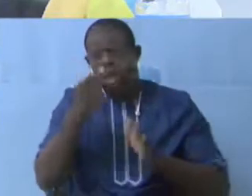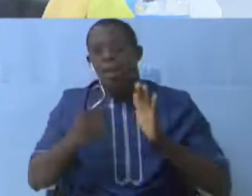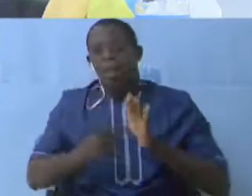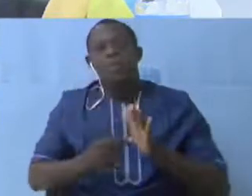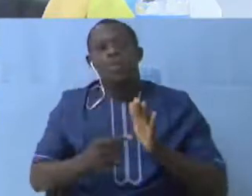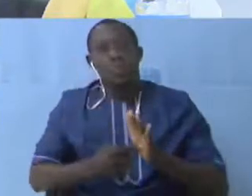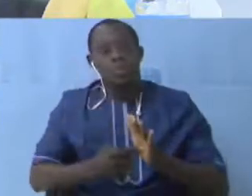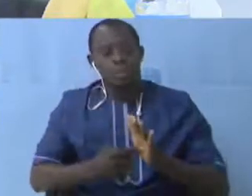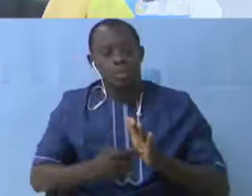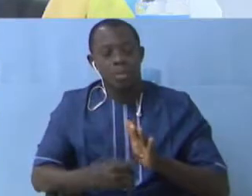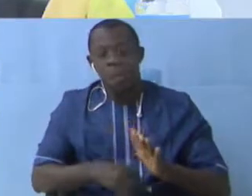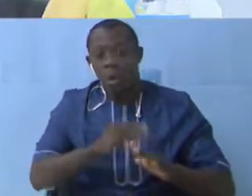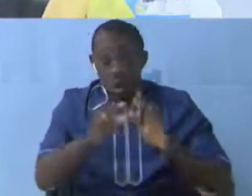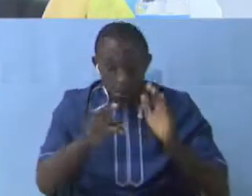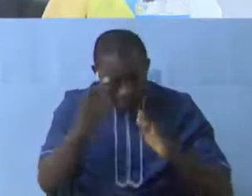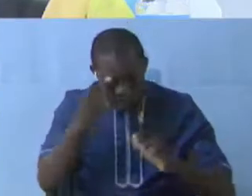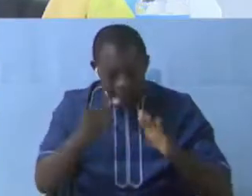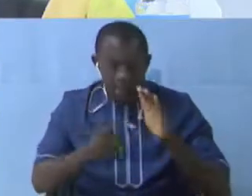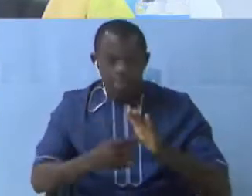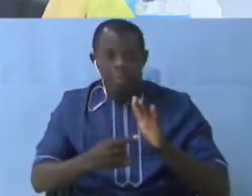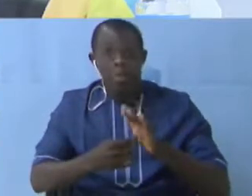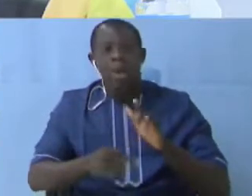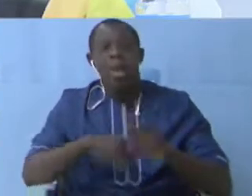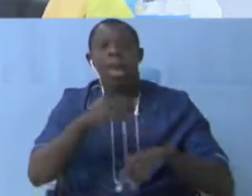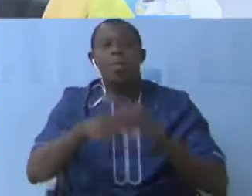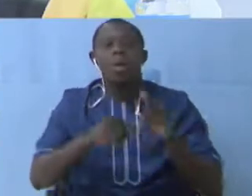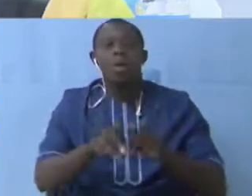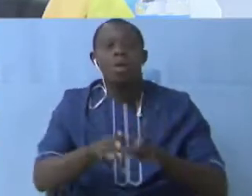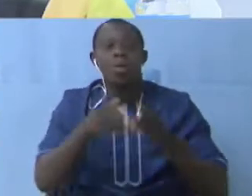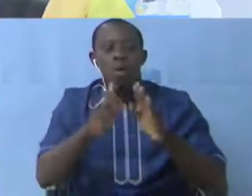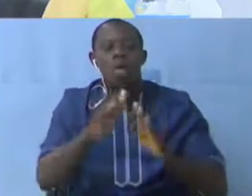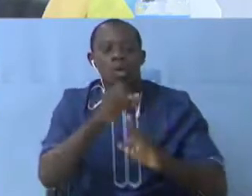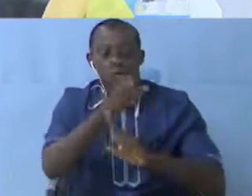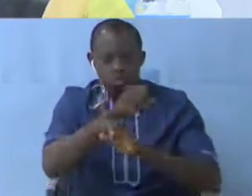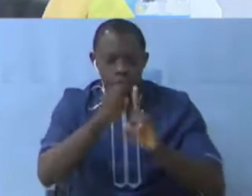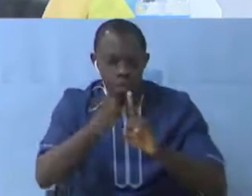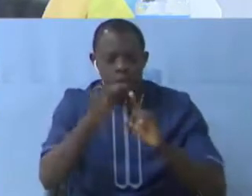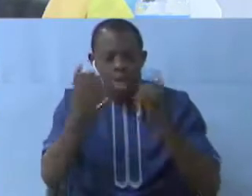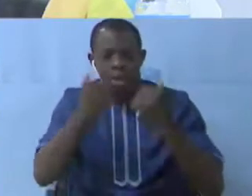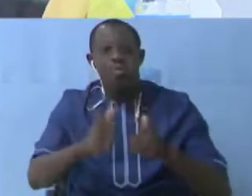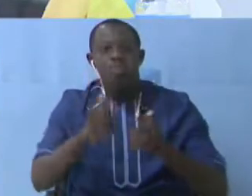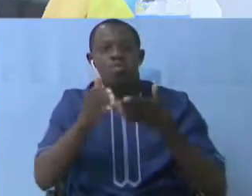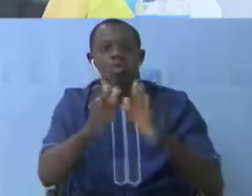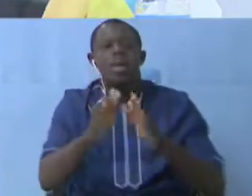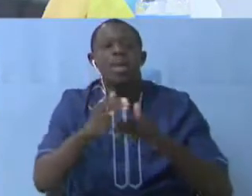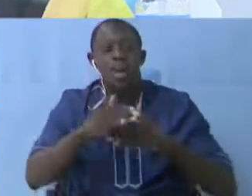We were all concerned about the state of affairs, the violation of human rights.